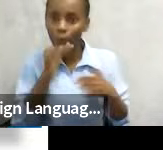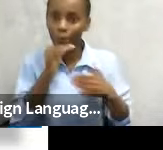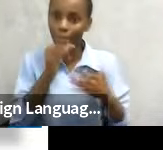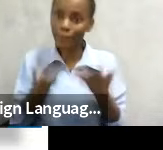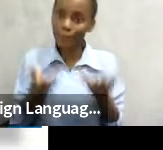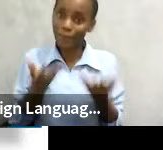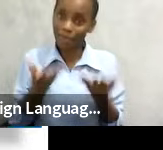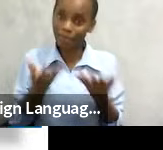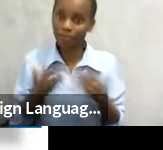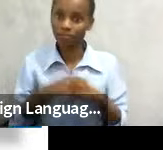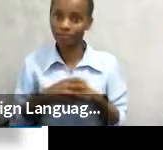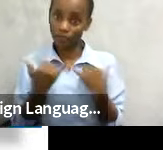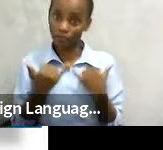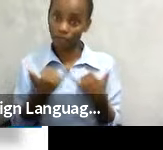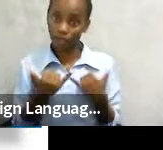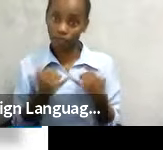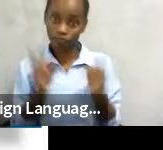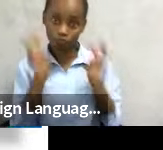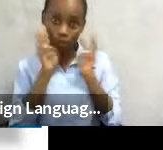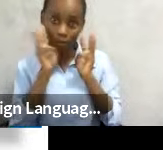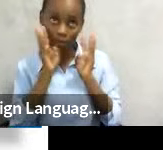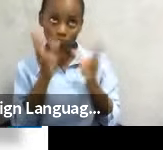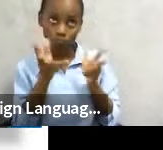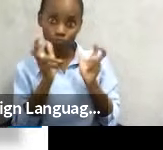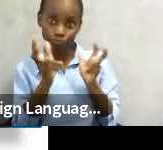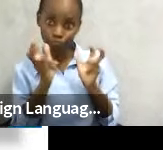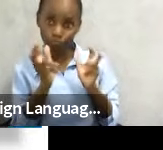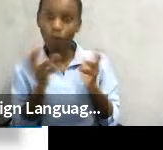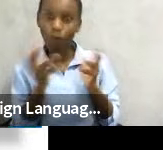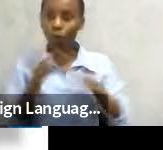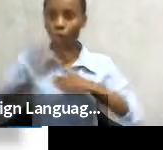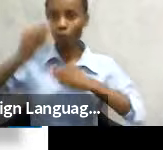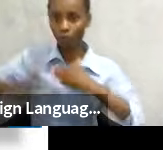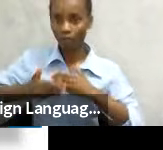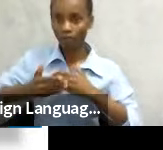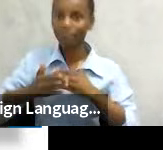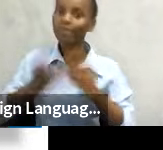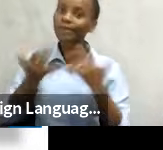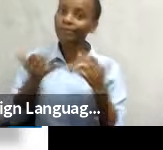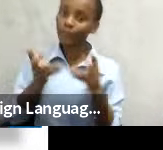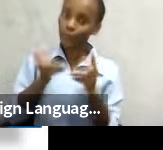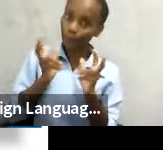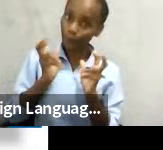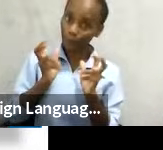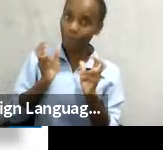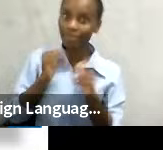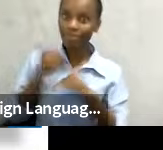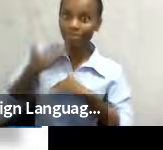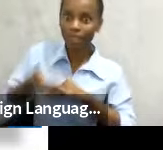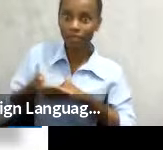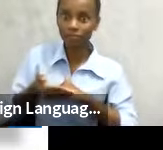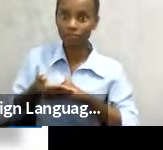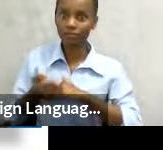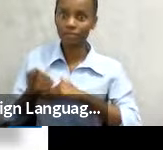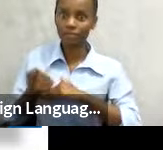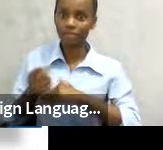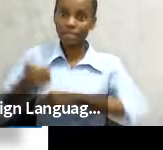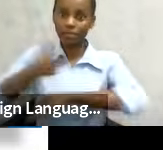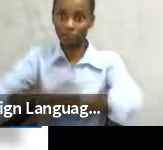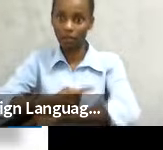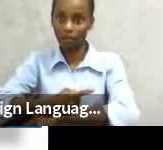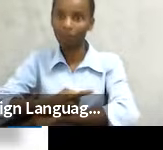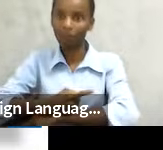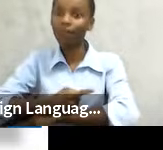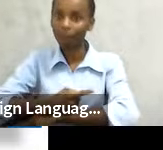submitted their personal income tax return for this year, but unbeknown to them, they've actually forgot to